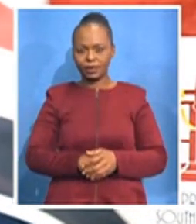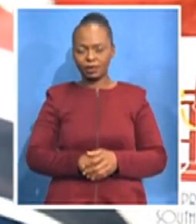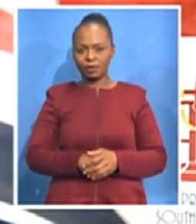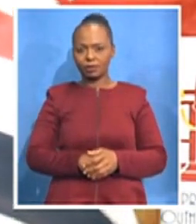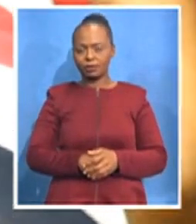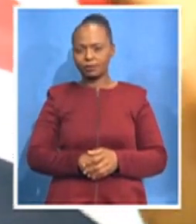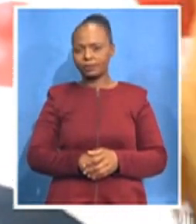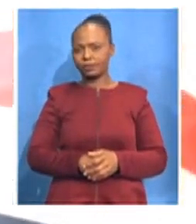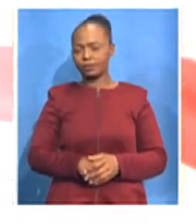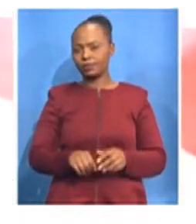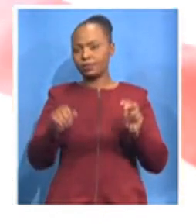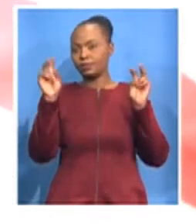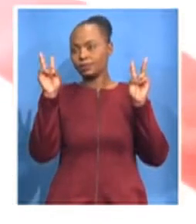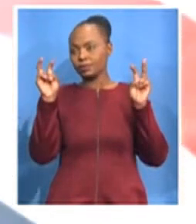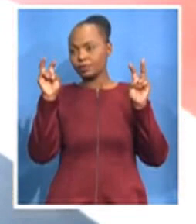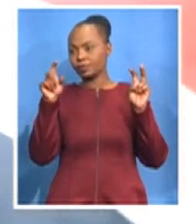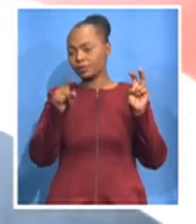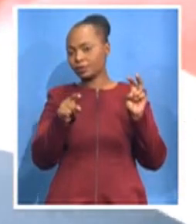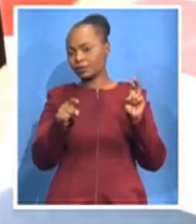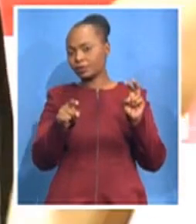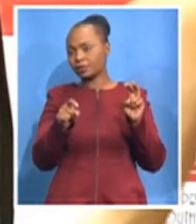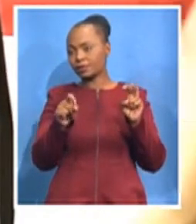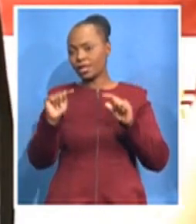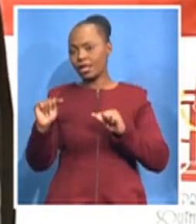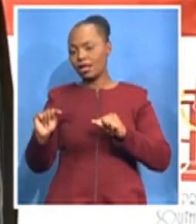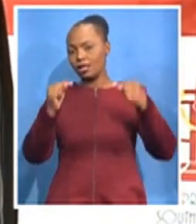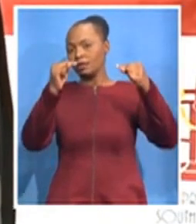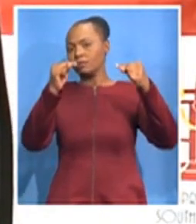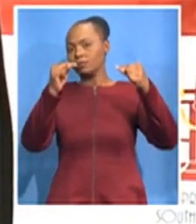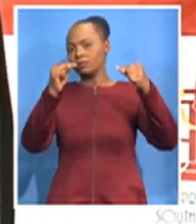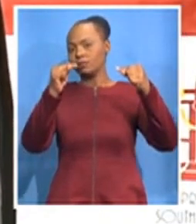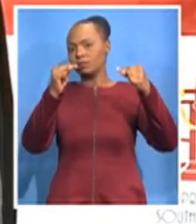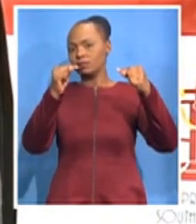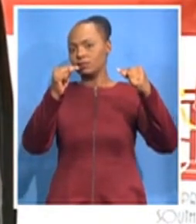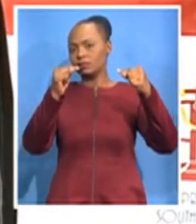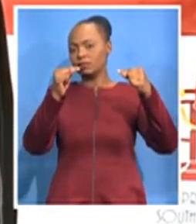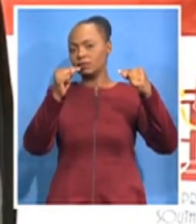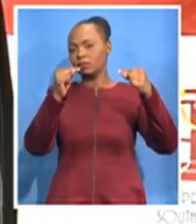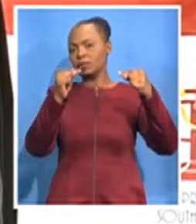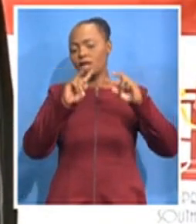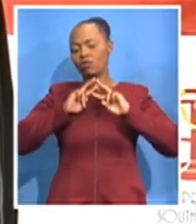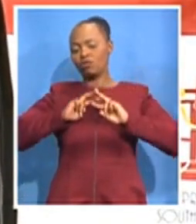the allegations that gave rise to the investigations concerned were not borne out of fact and